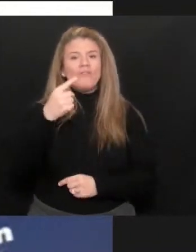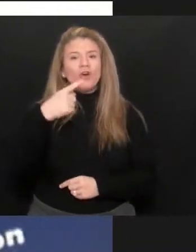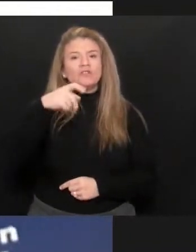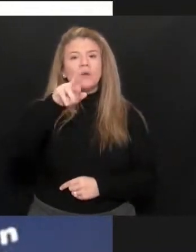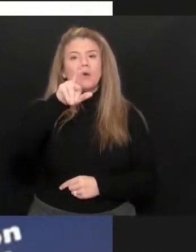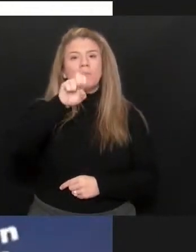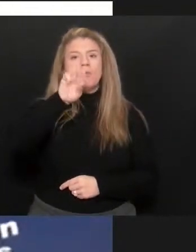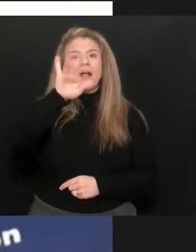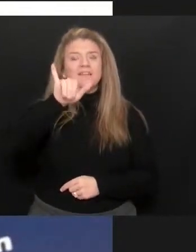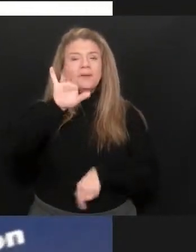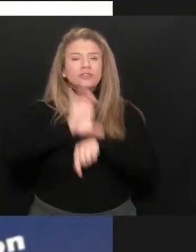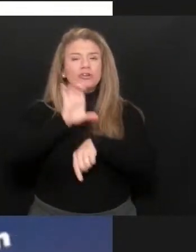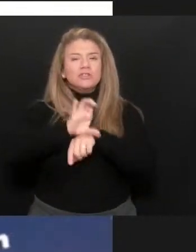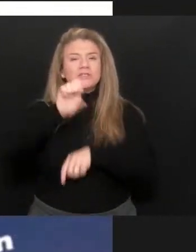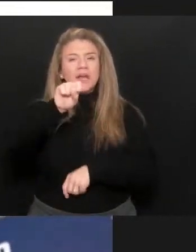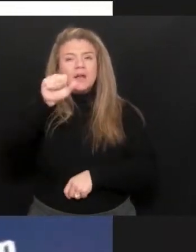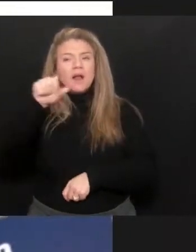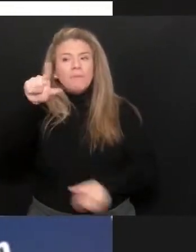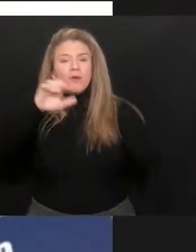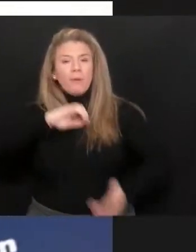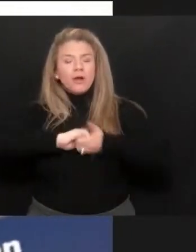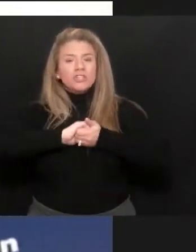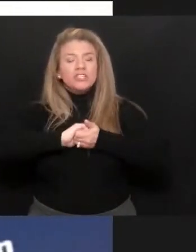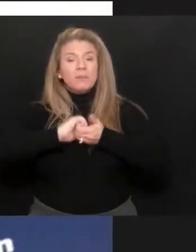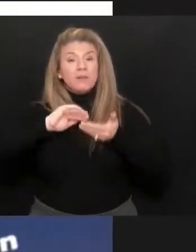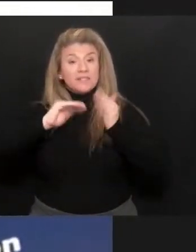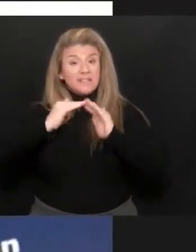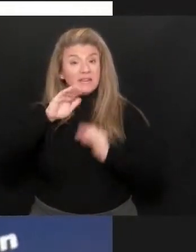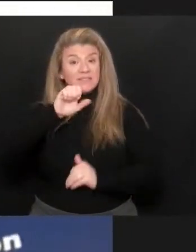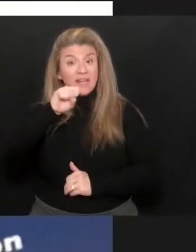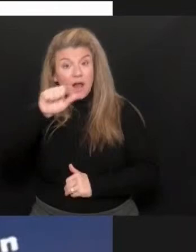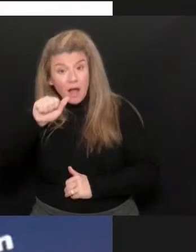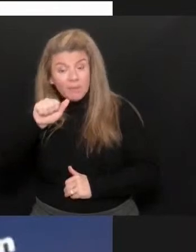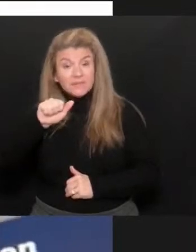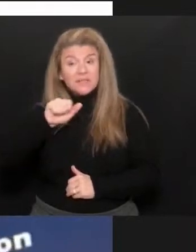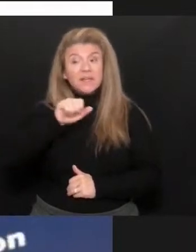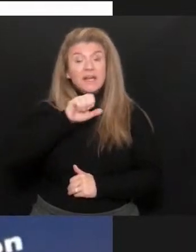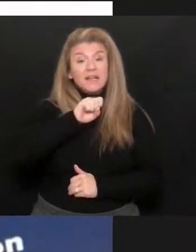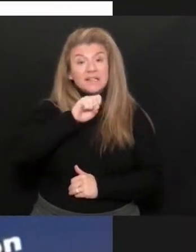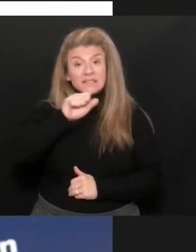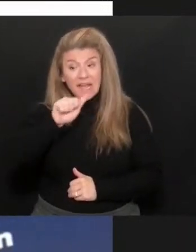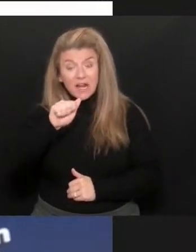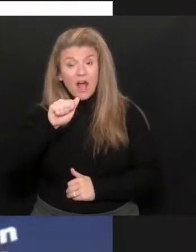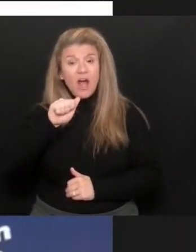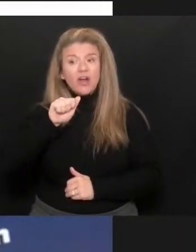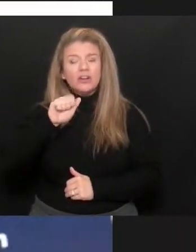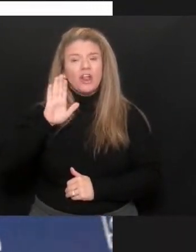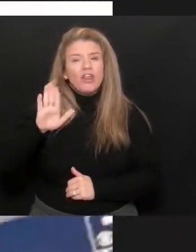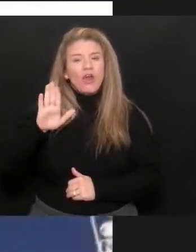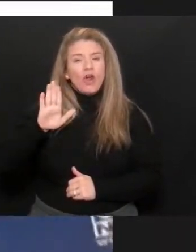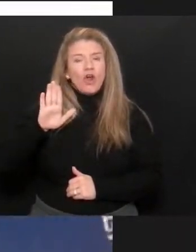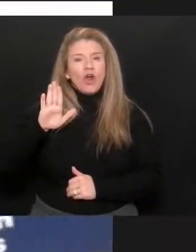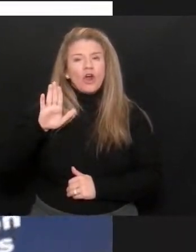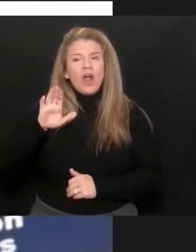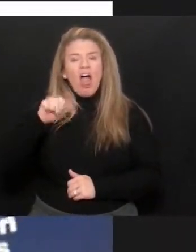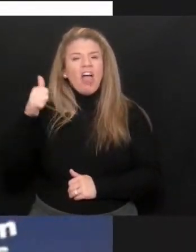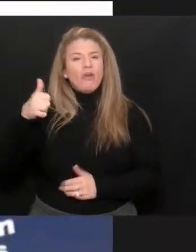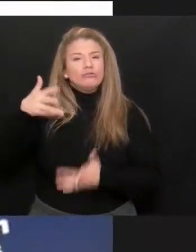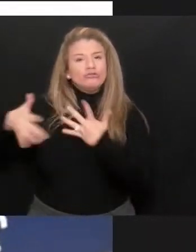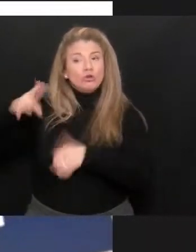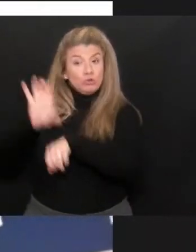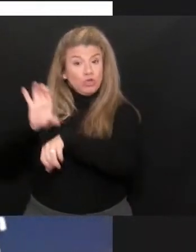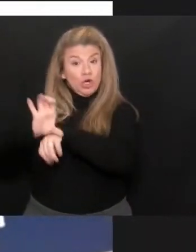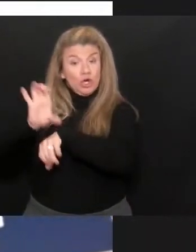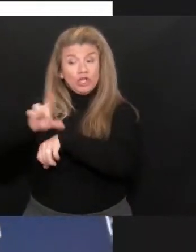Albans, in partnership with the City of St. Albans and the St. Albans Ministerial Alliance, which is a consortium of churches, will